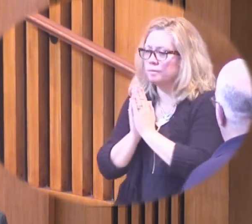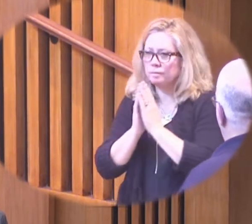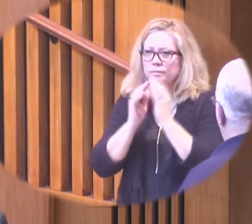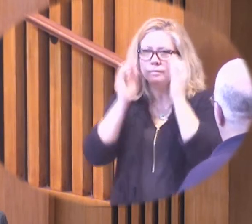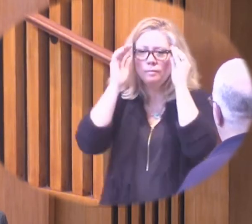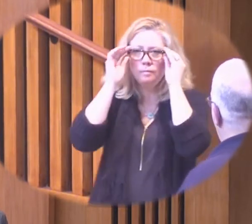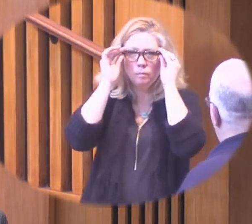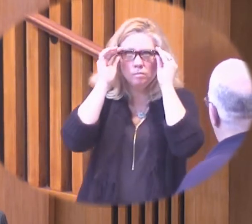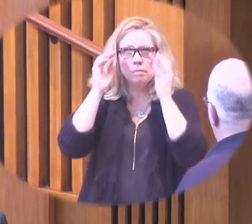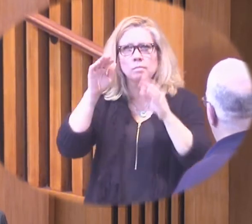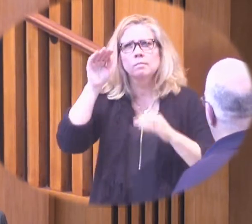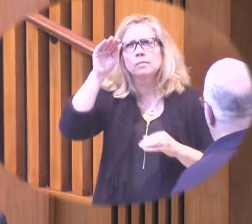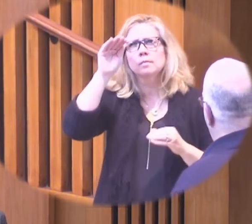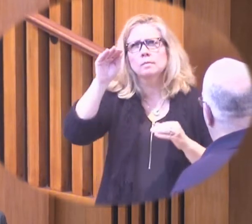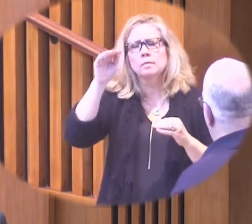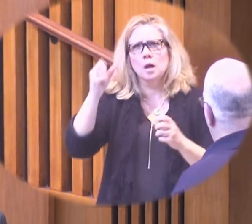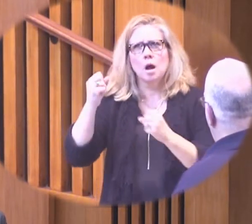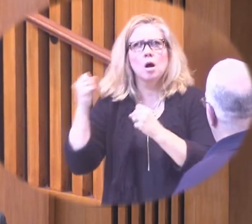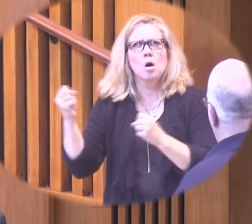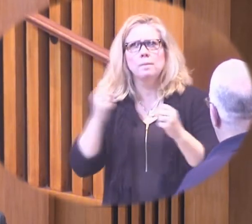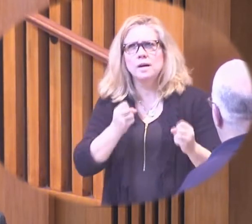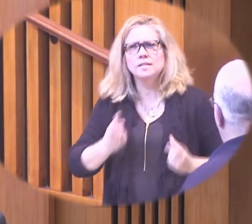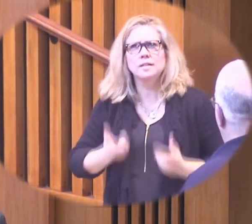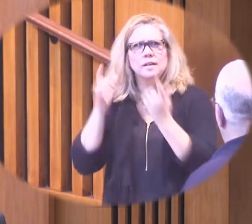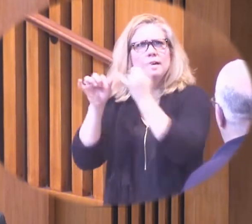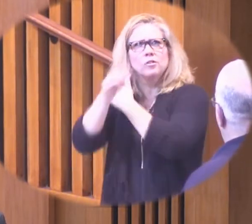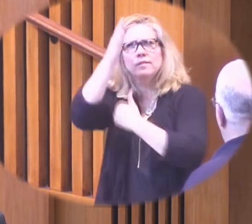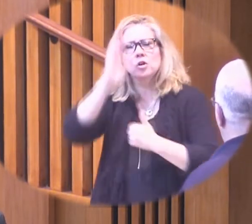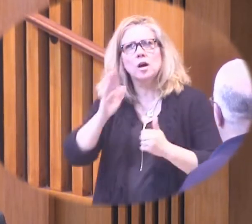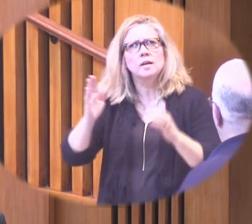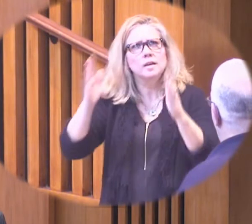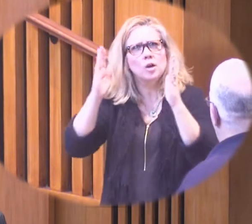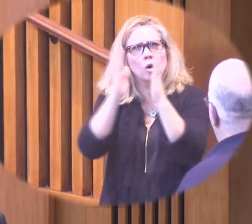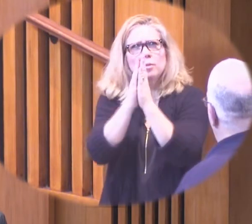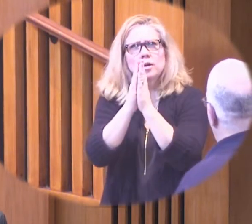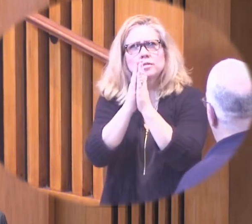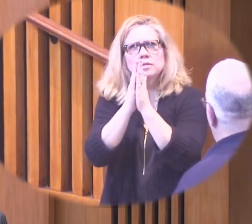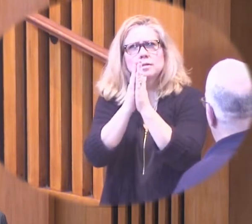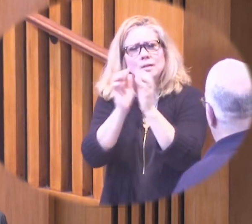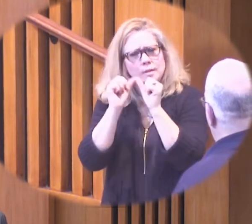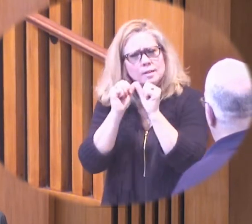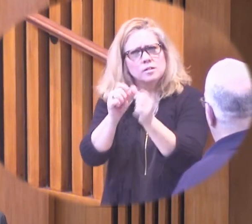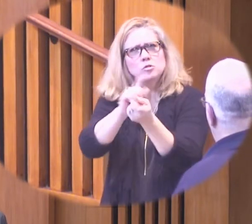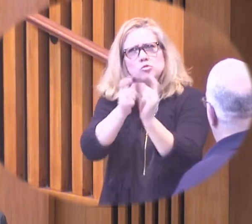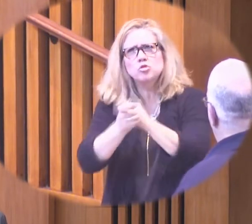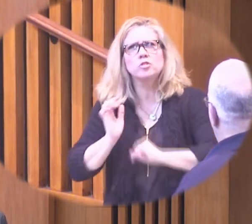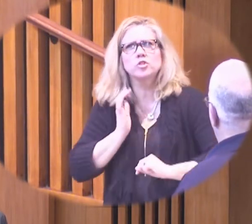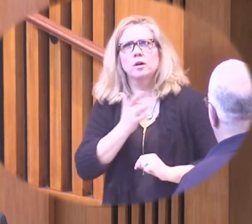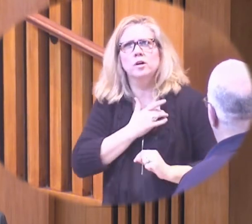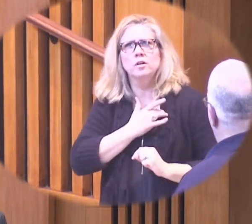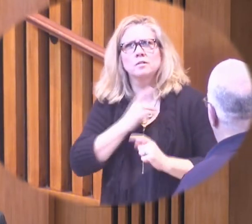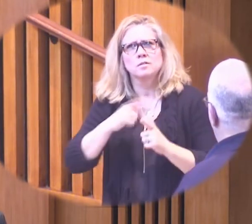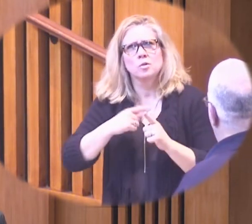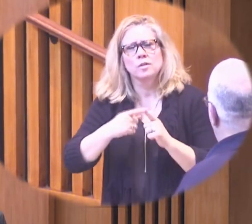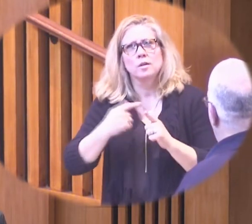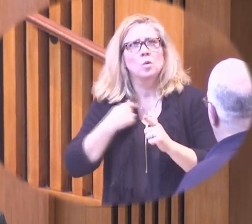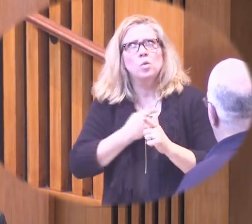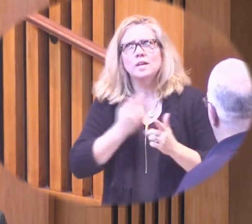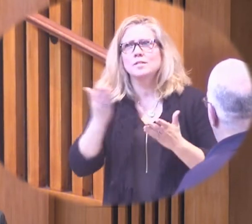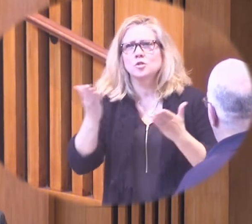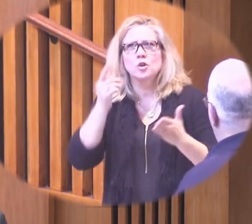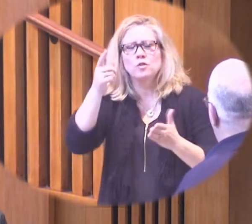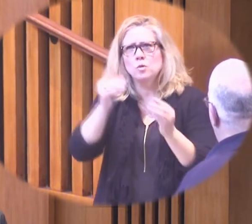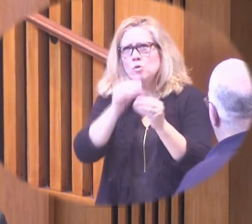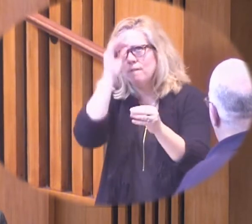God, hear our prayers and continue to transform our hearts so that we may serve you